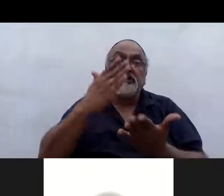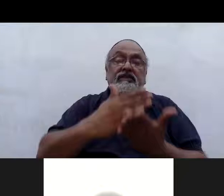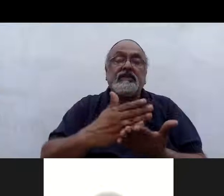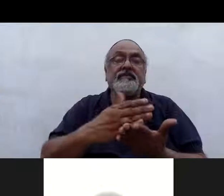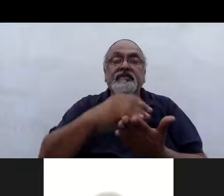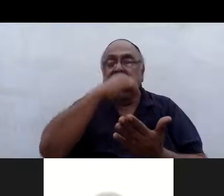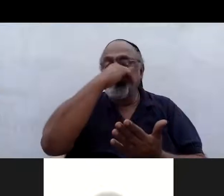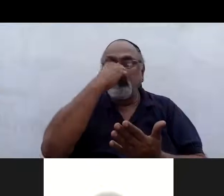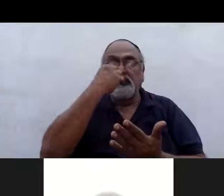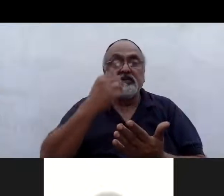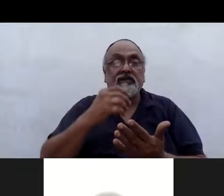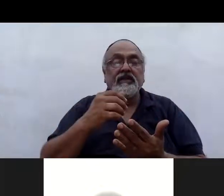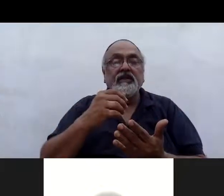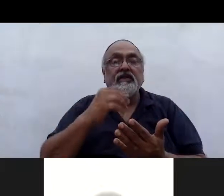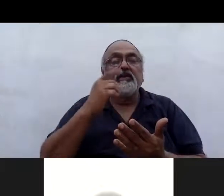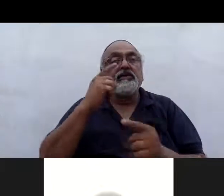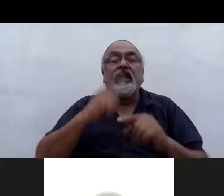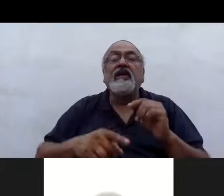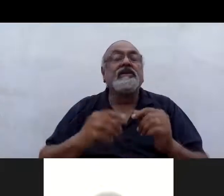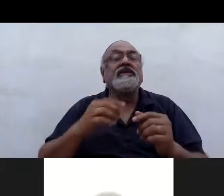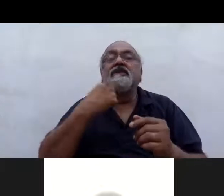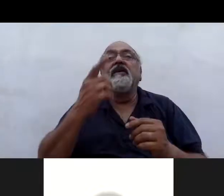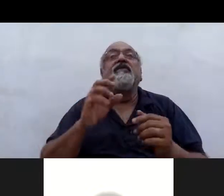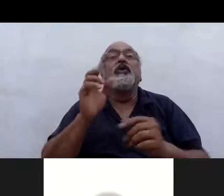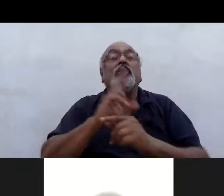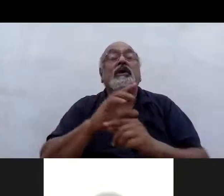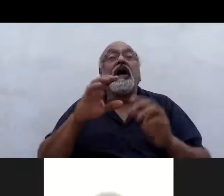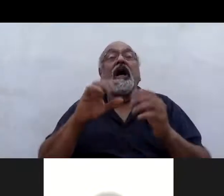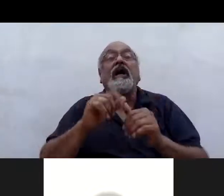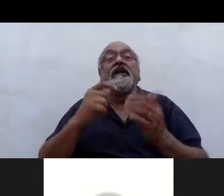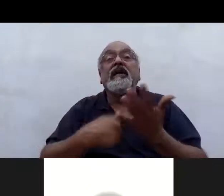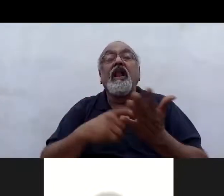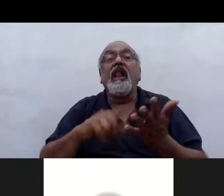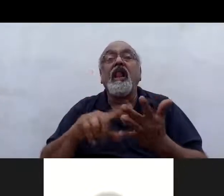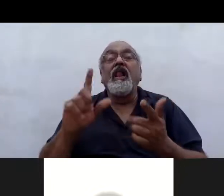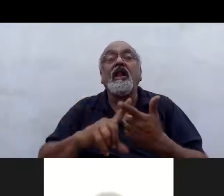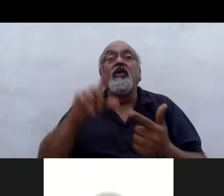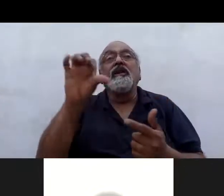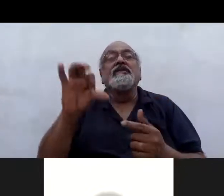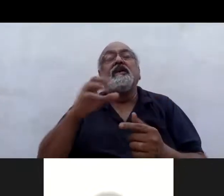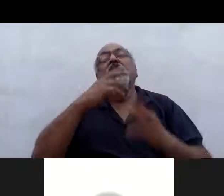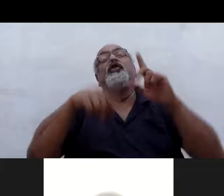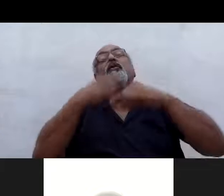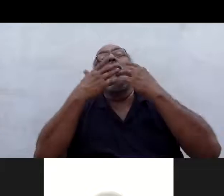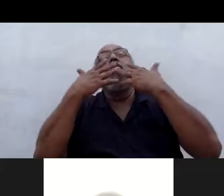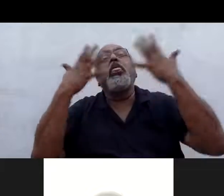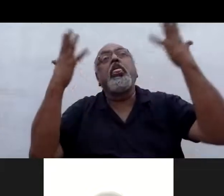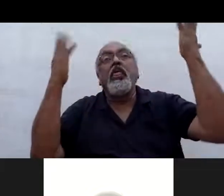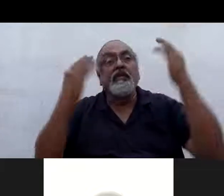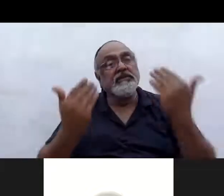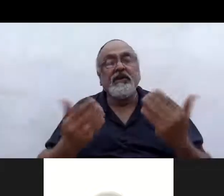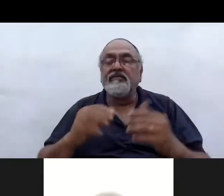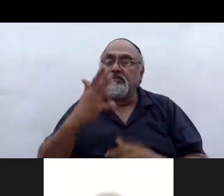You cannot just use freedom of speech and expression and go on talking. So in such